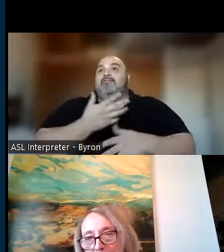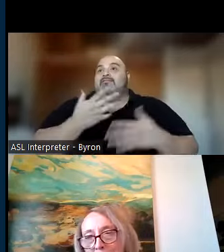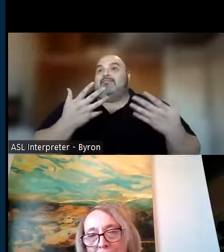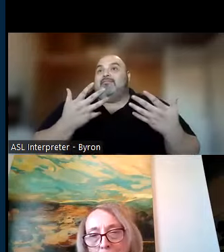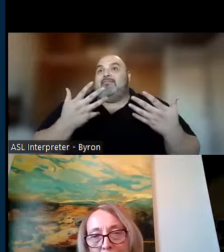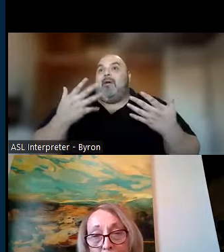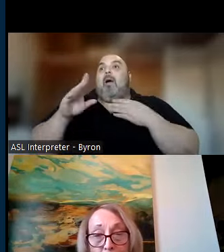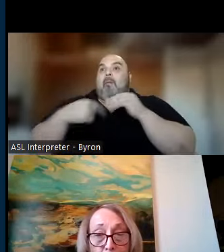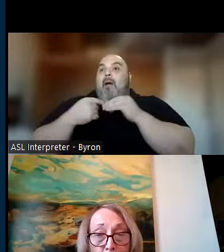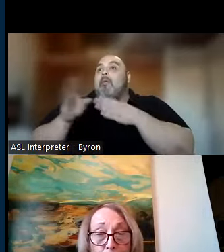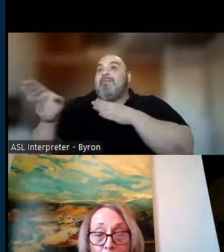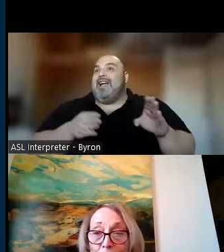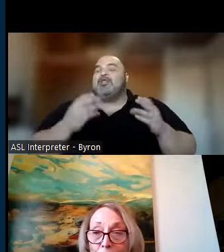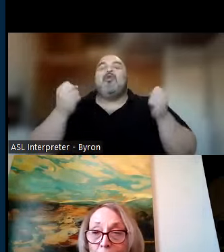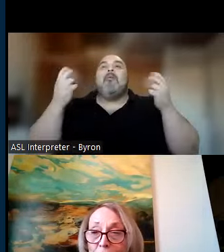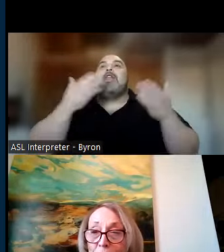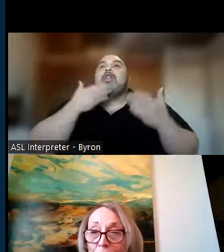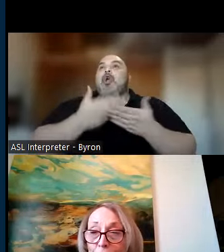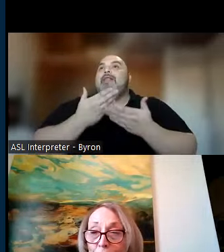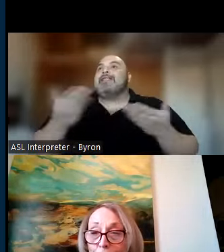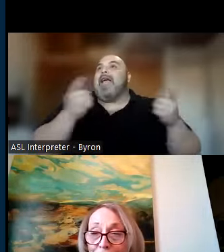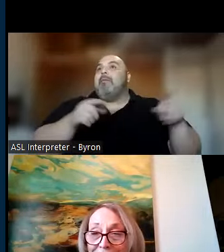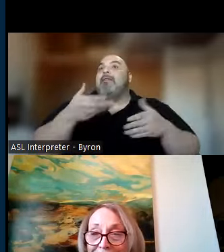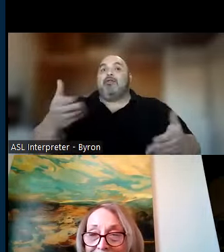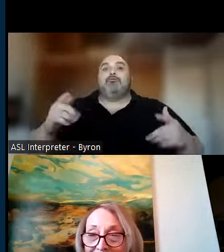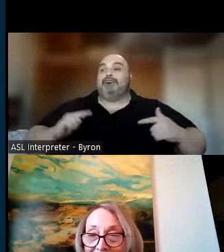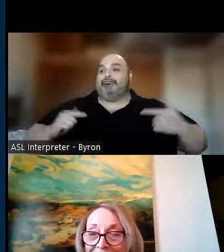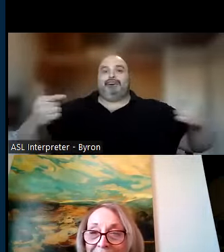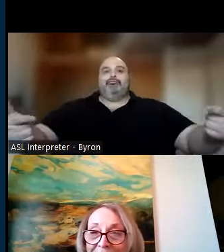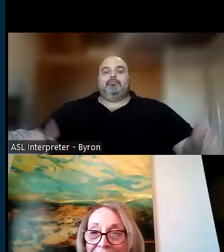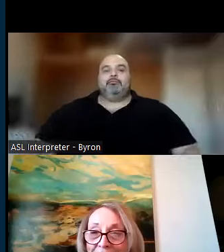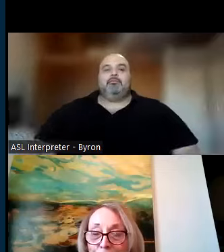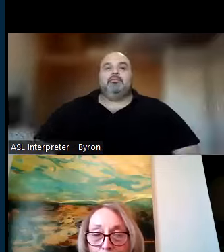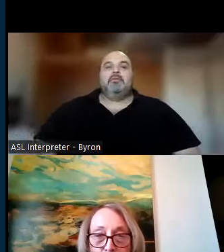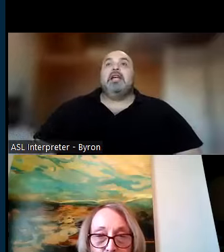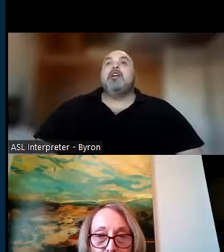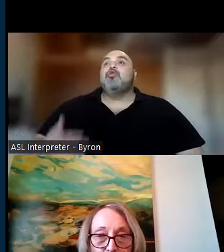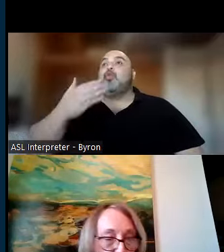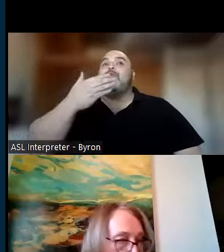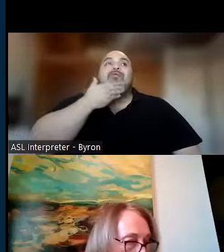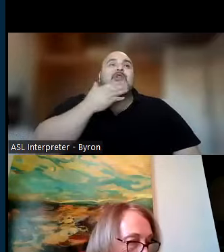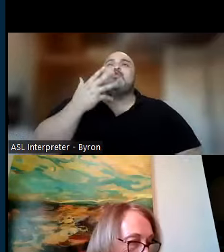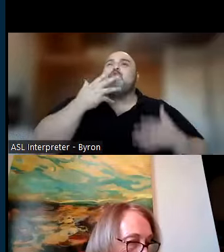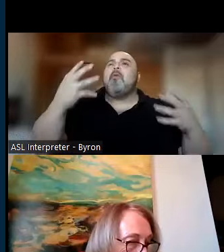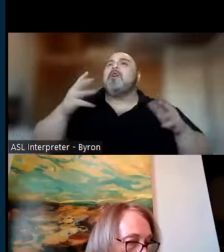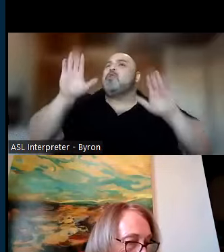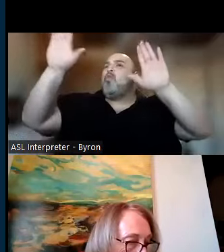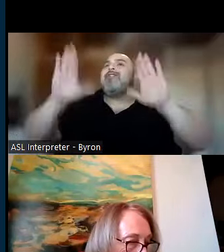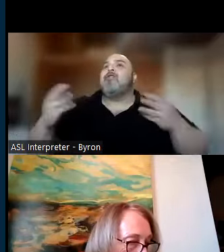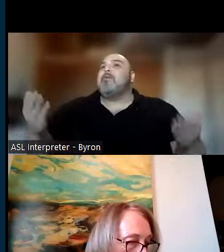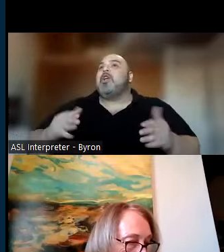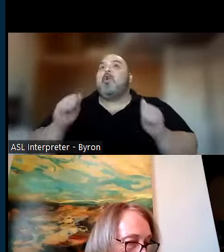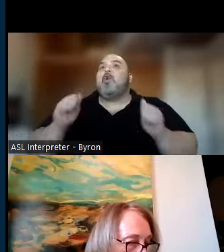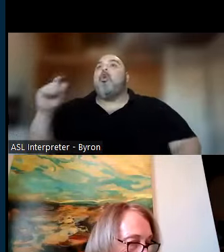things happening there. So I'm going to turn it over to the two of you. Great. Well, thank you so much, Catherine. It's wonderful to be here with all of